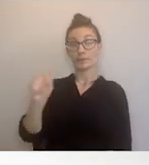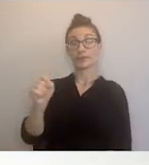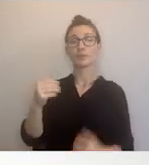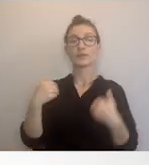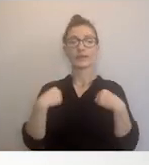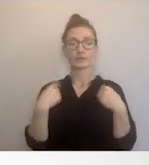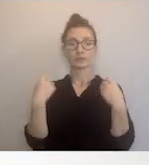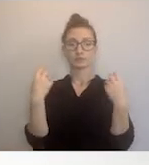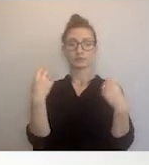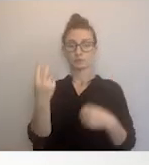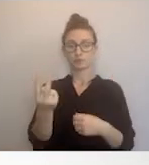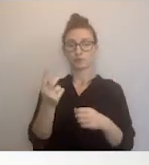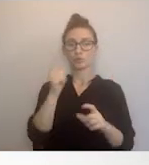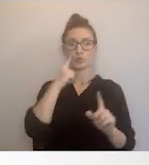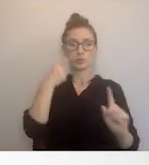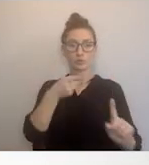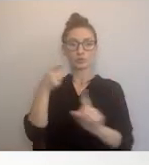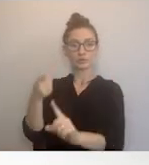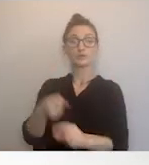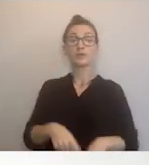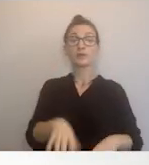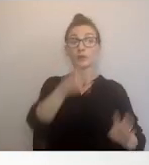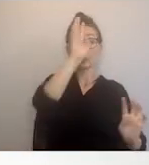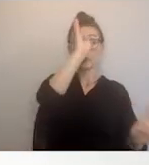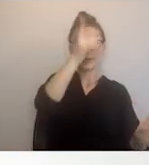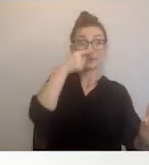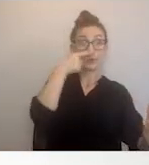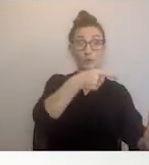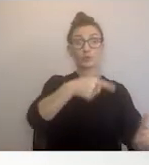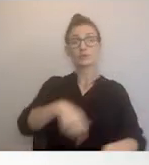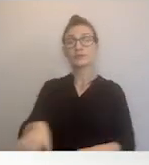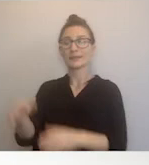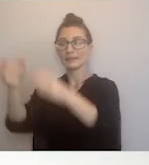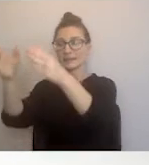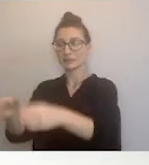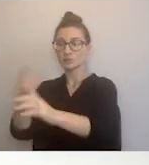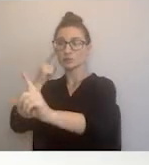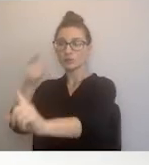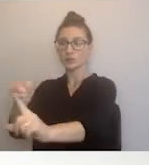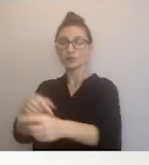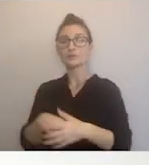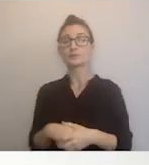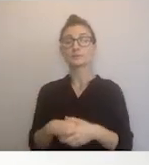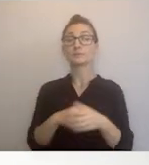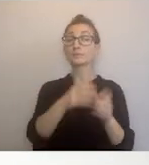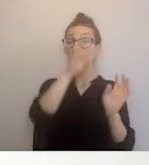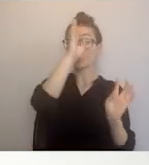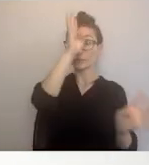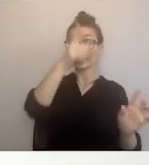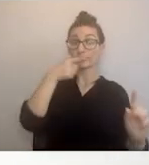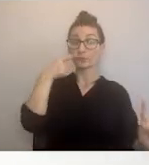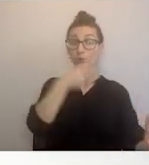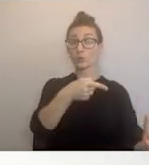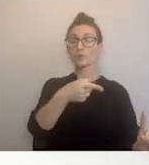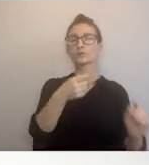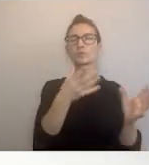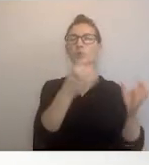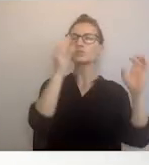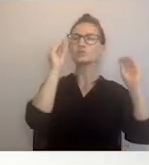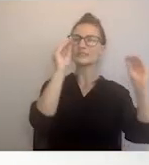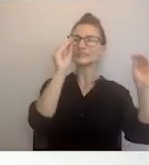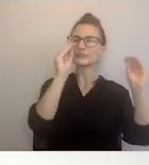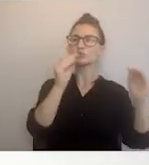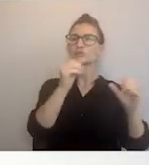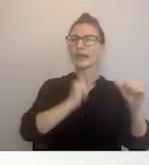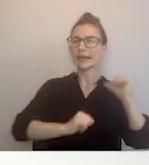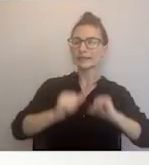So for Upbeat, we have kind of two groups of goals, the creative goals and the individual goals. So for creative goals, that's about an opportunity to be creative.